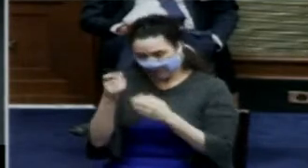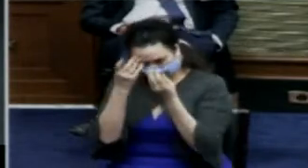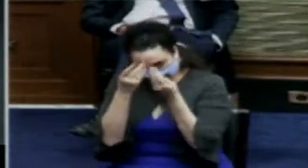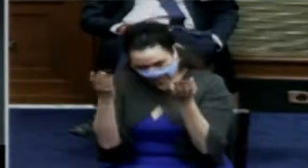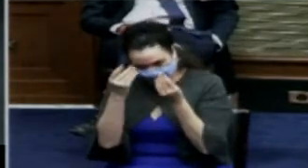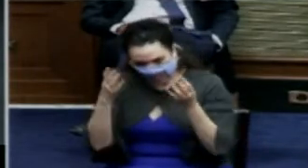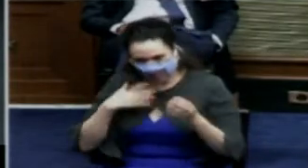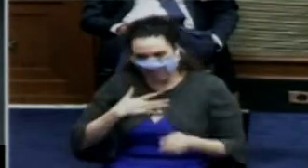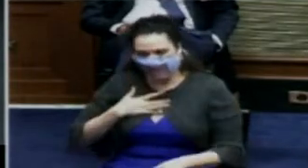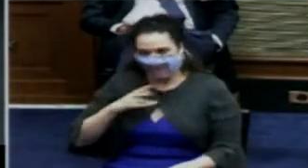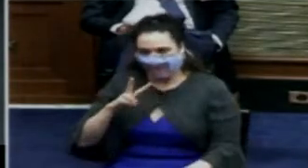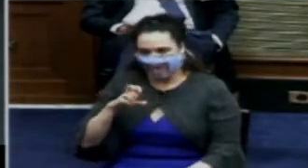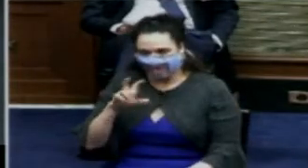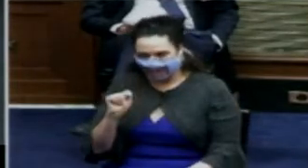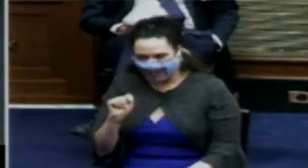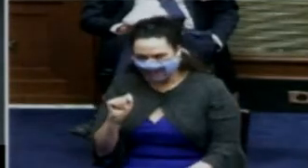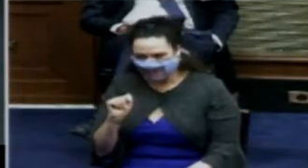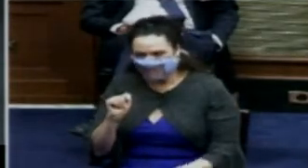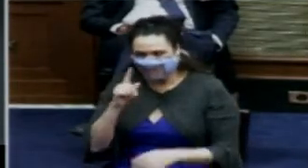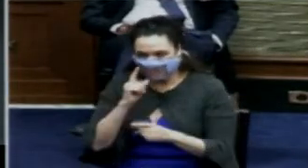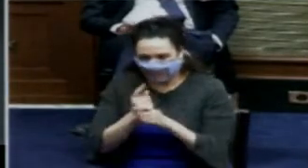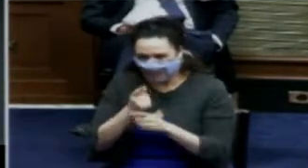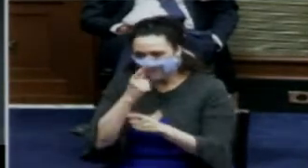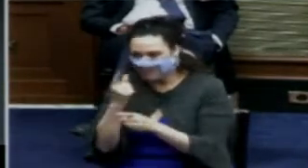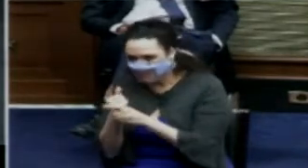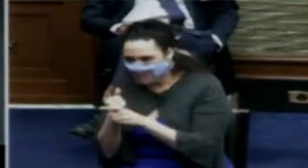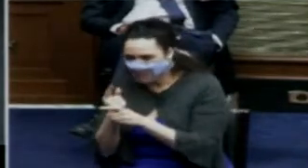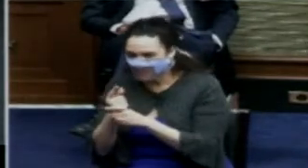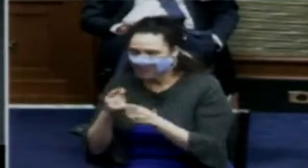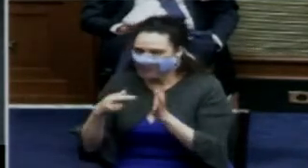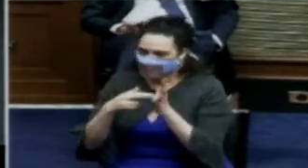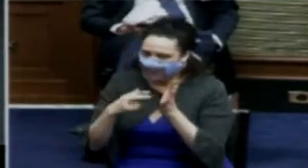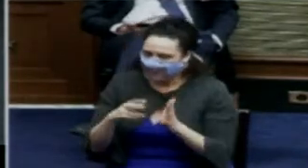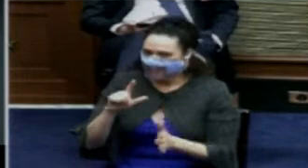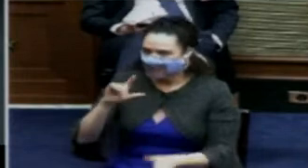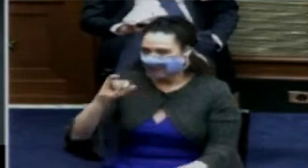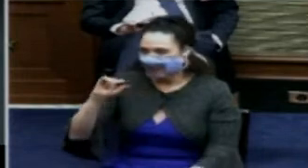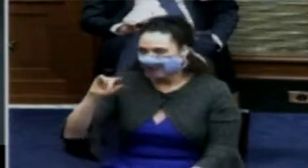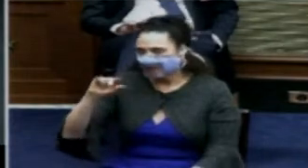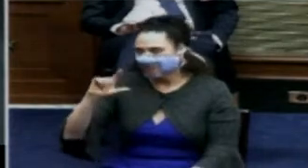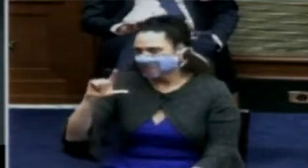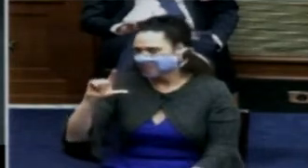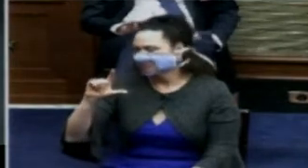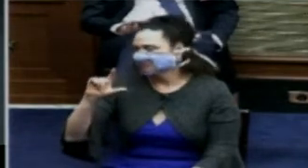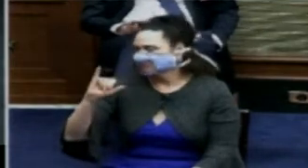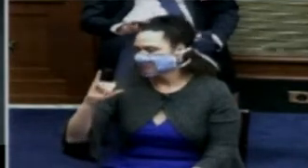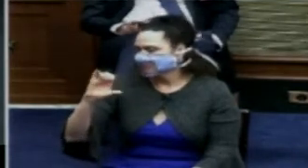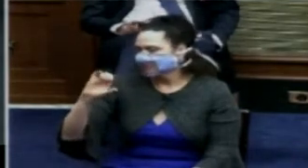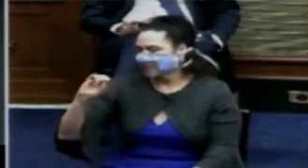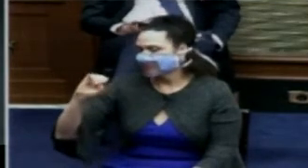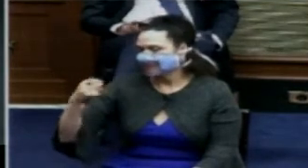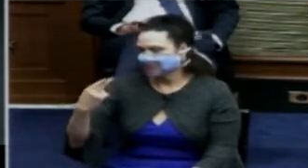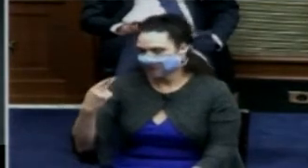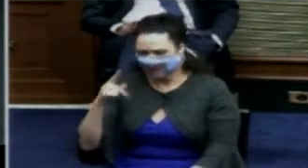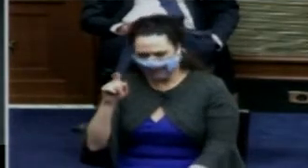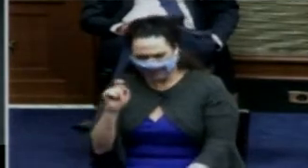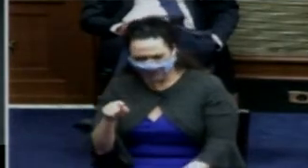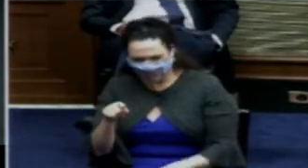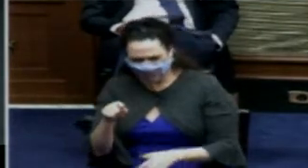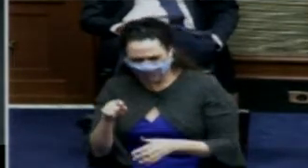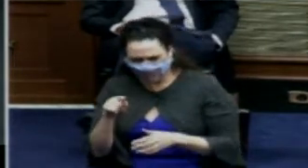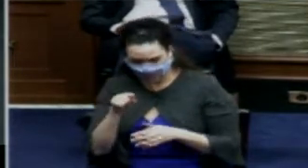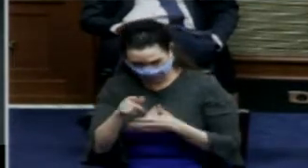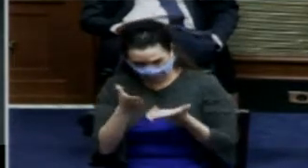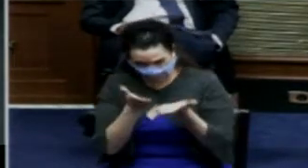sisters, Representative Lynch, my colleague and friend, asked you, how do you reconcile your